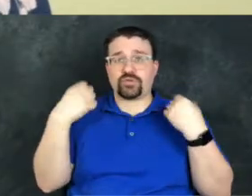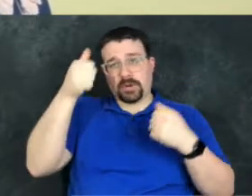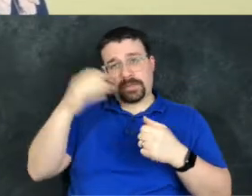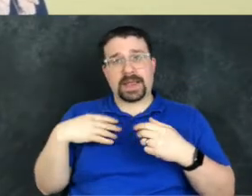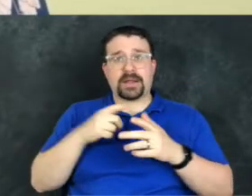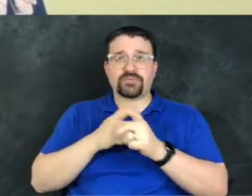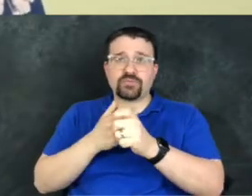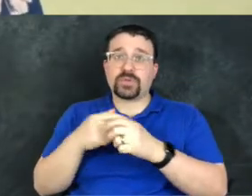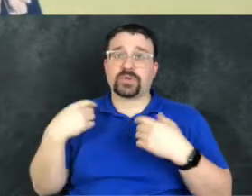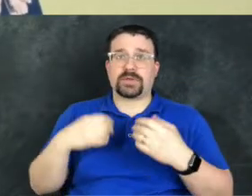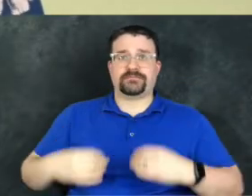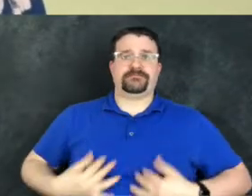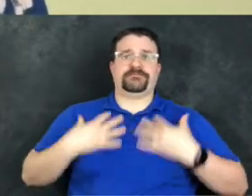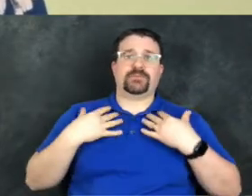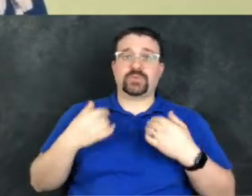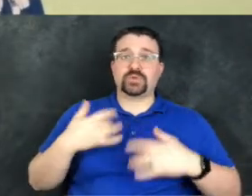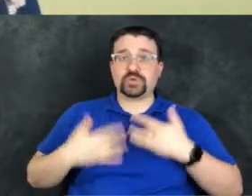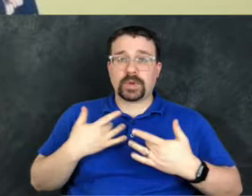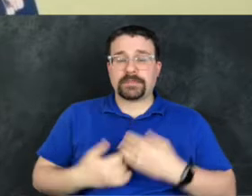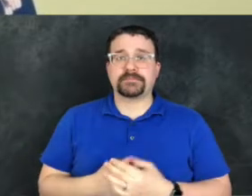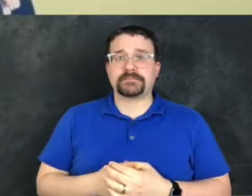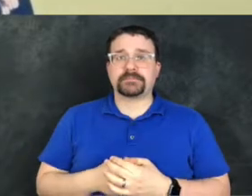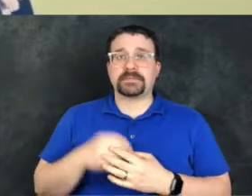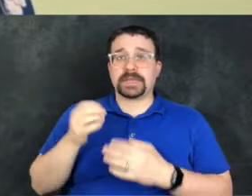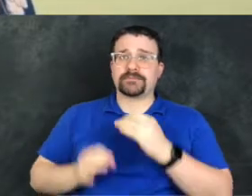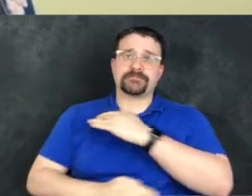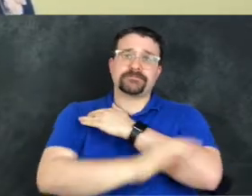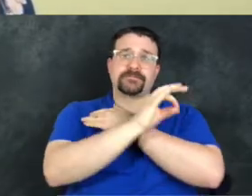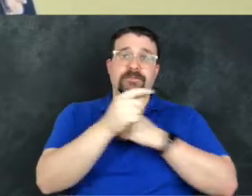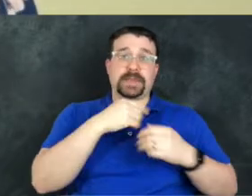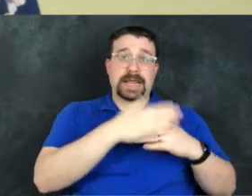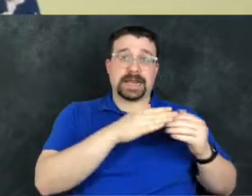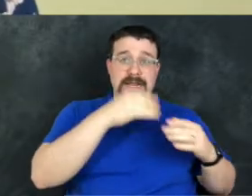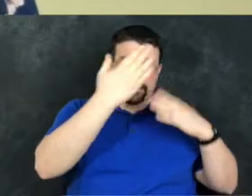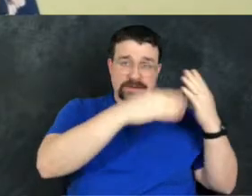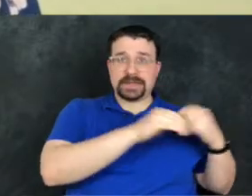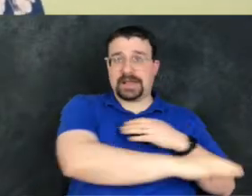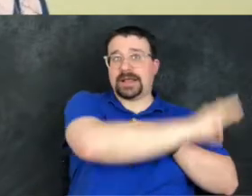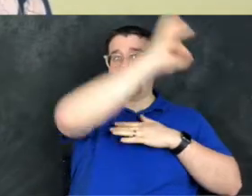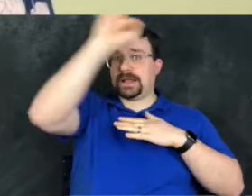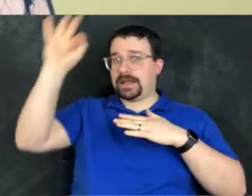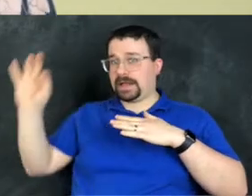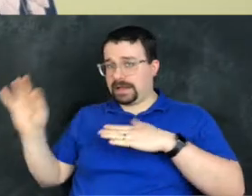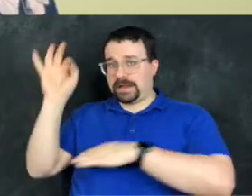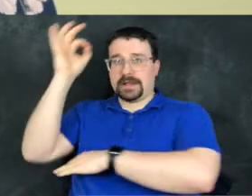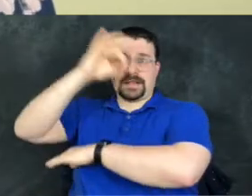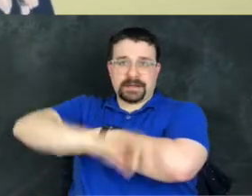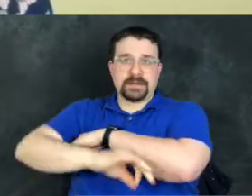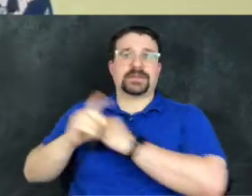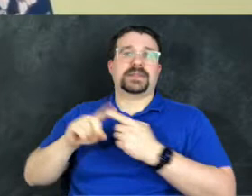its course with joy. Its rising is from the end of the heavens, and its circuit to the end of